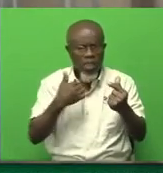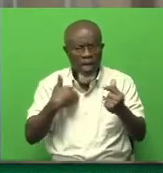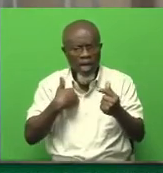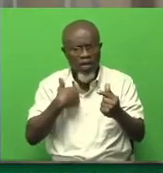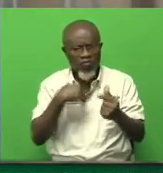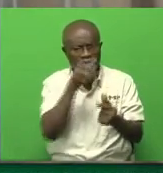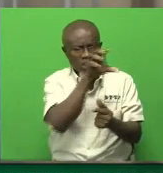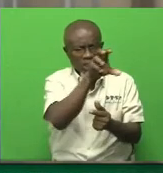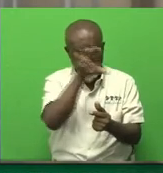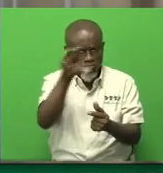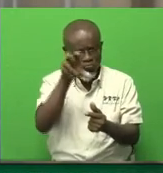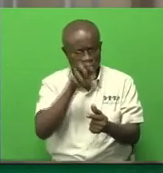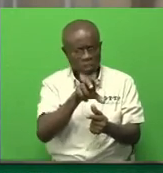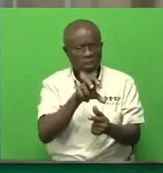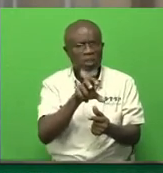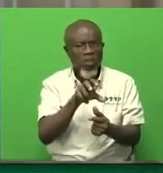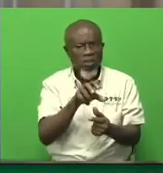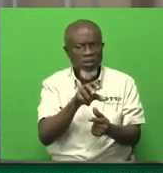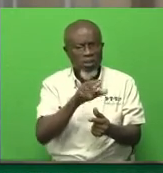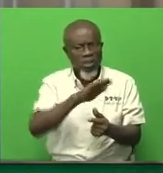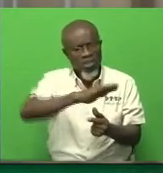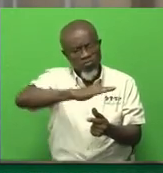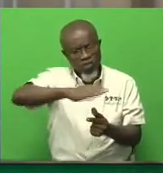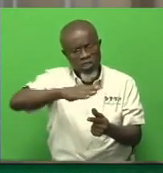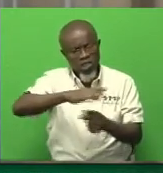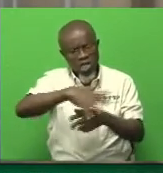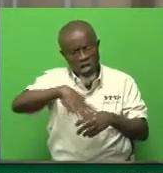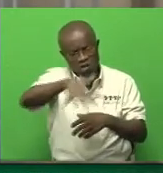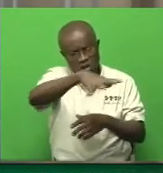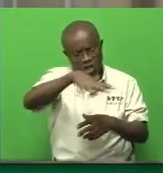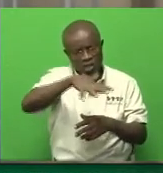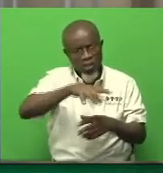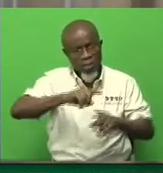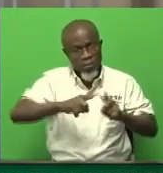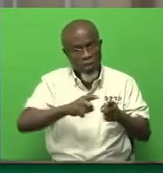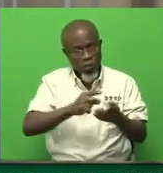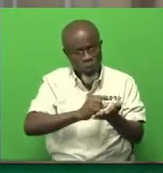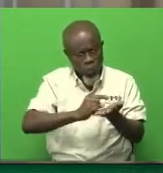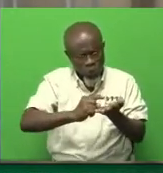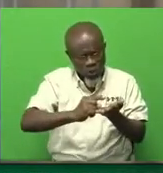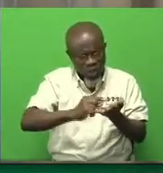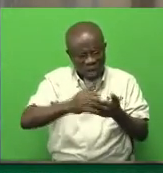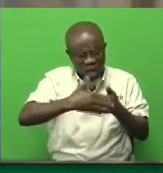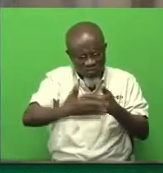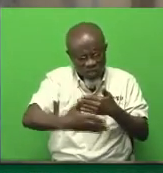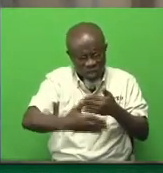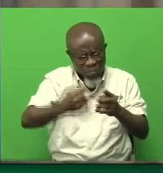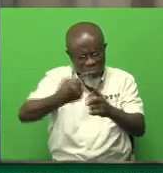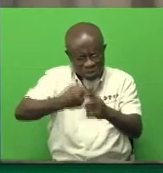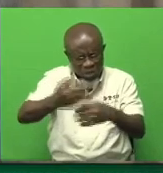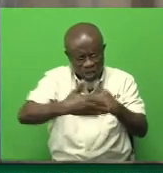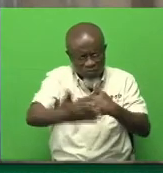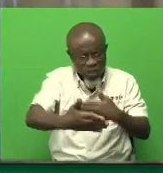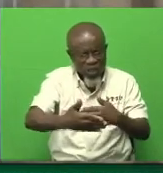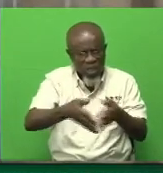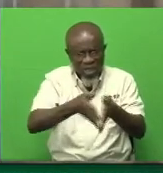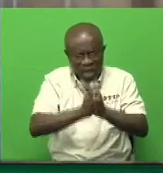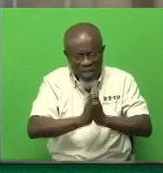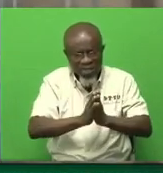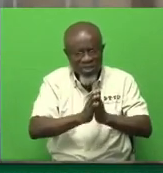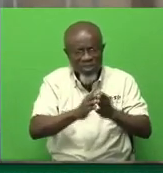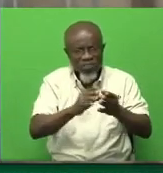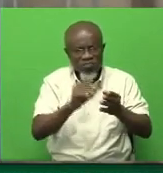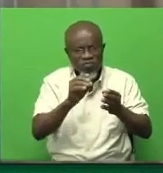constituency then but weeks and months afterwards when we asked for an updated figure Mara speaker the very